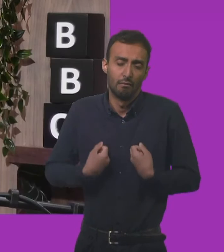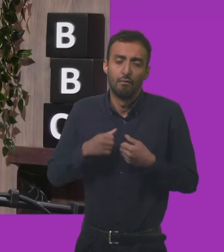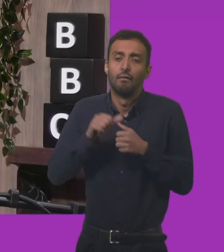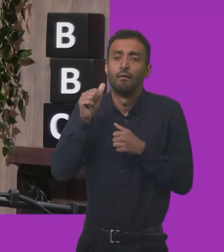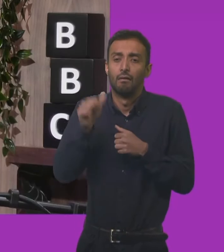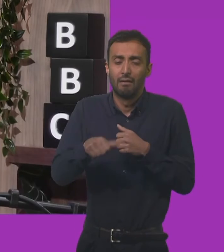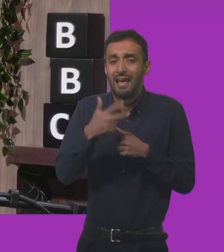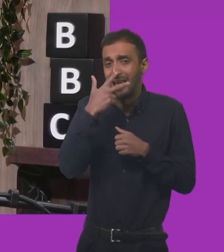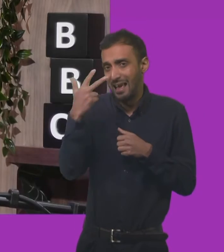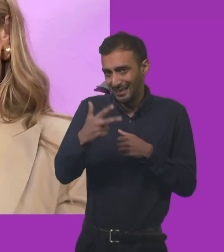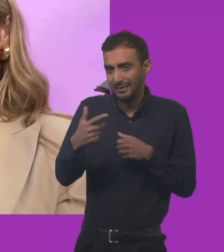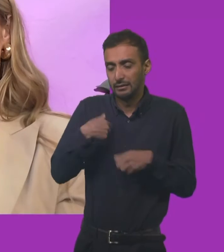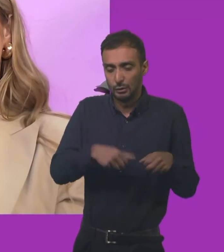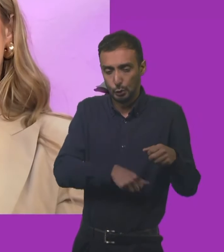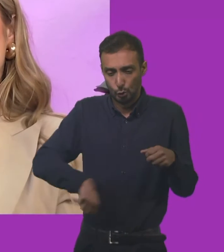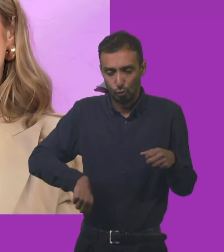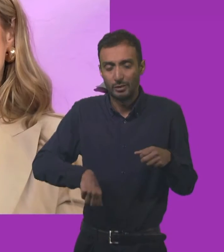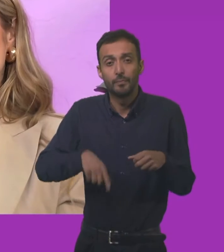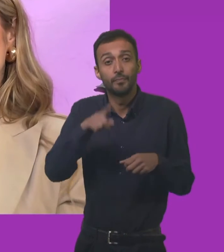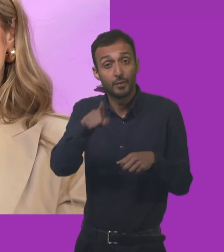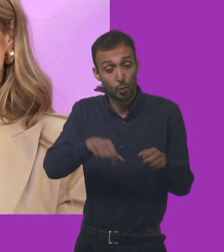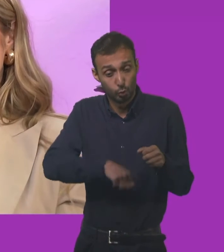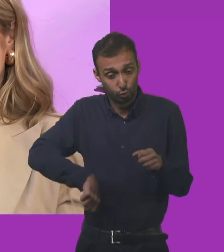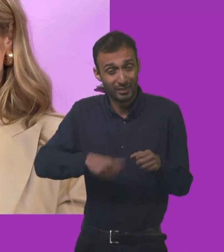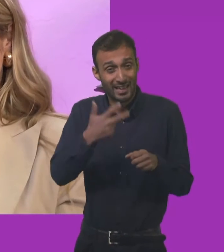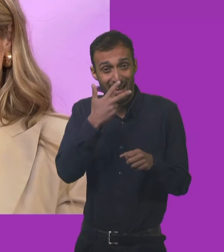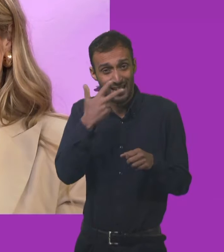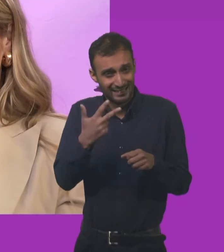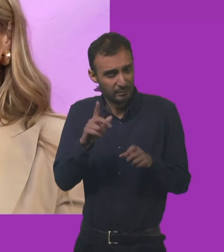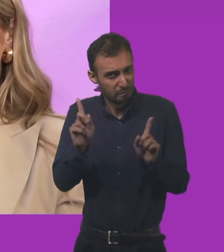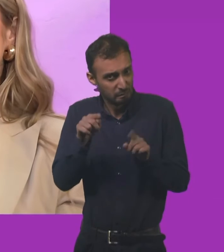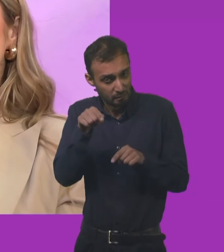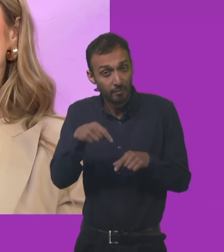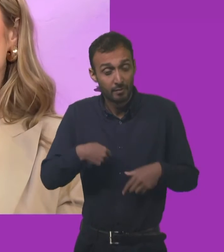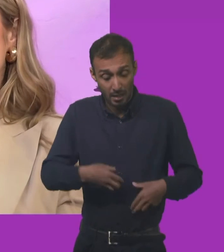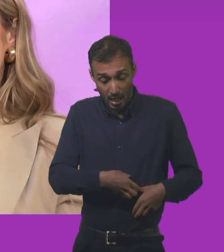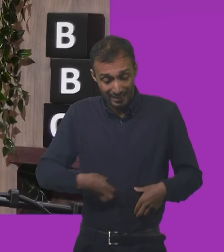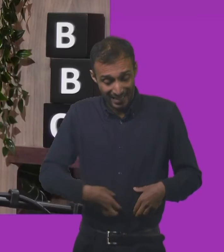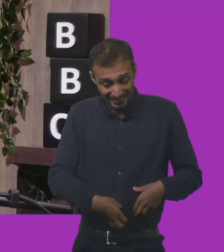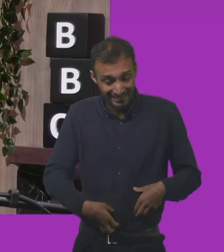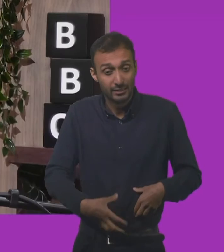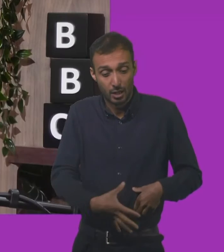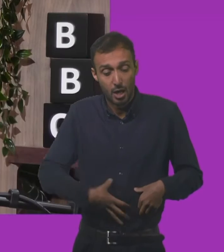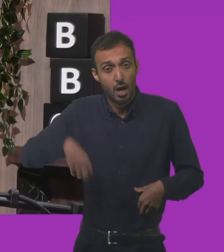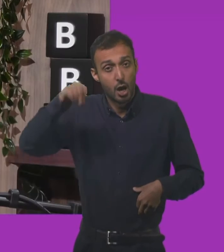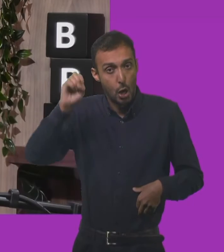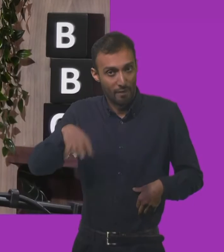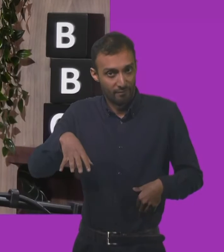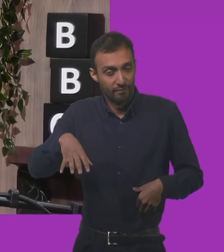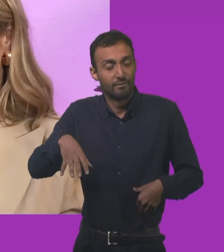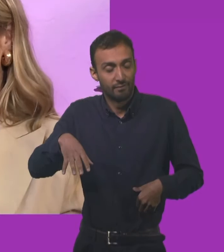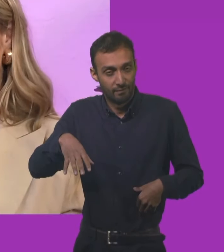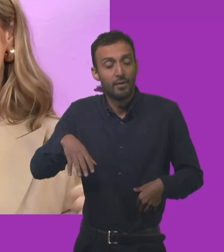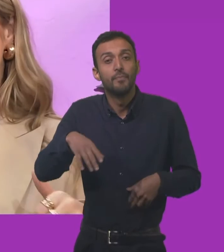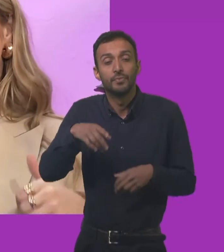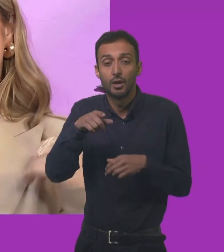surgery, and what was that? So I had surgery to remove my large intestine. So big surgery. that colon's in the